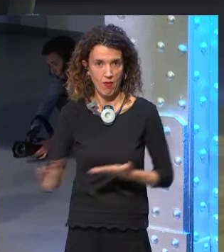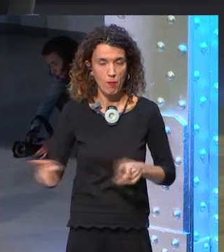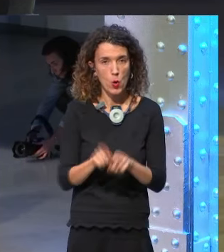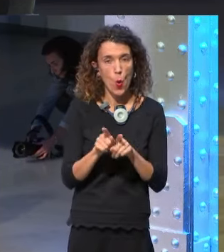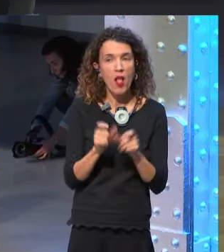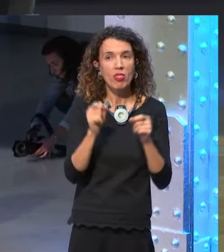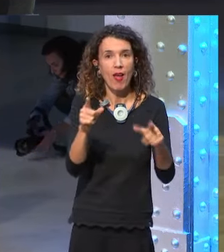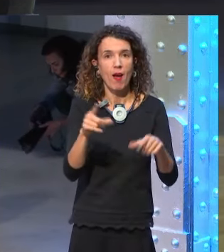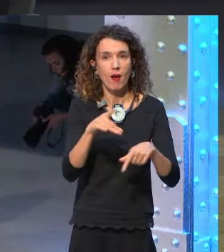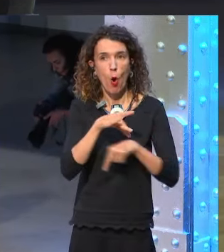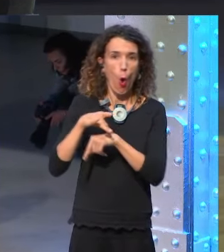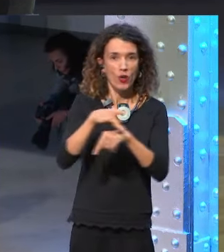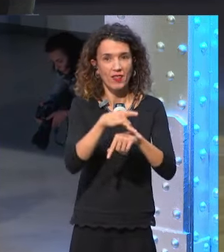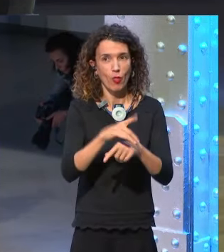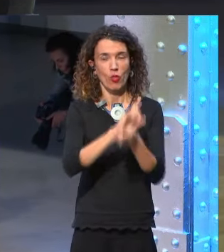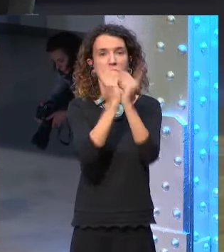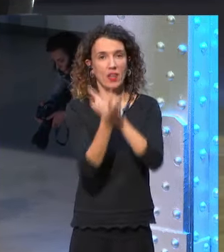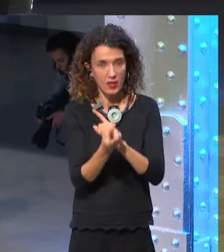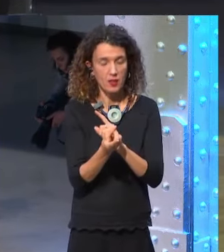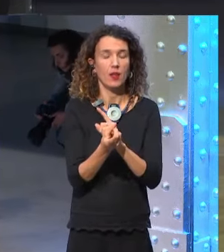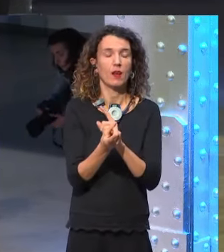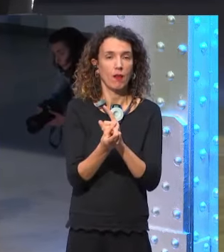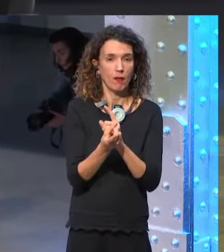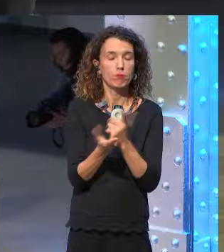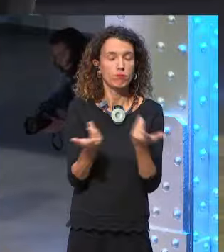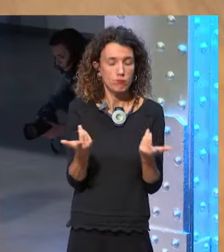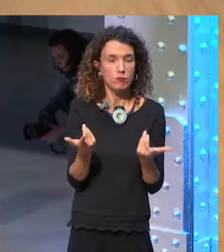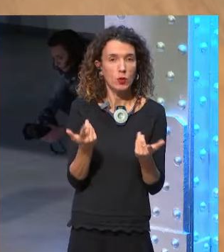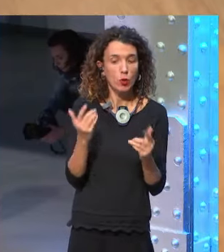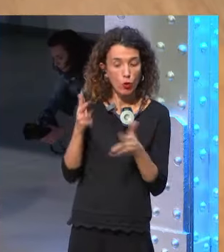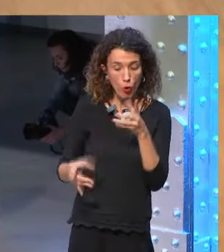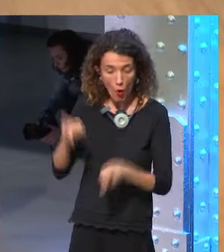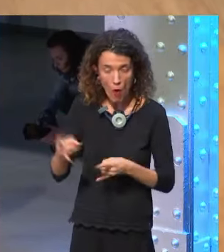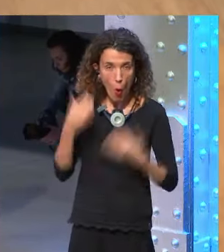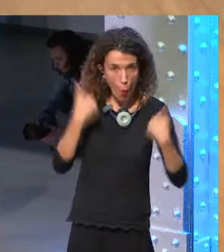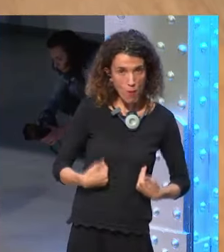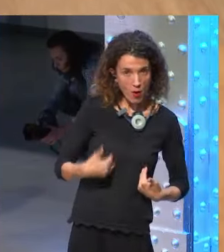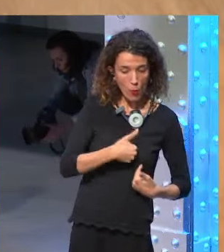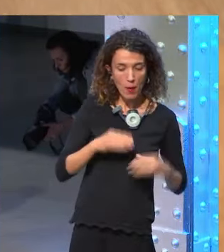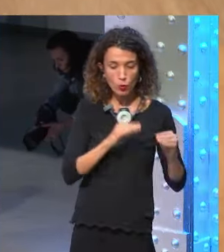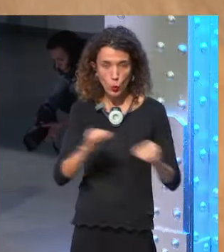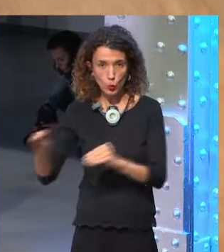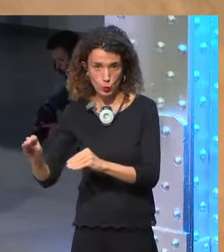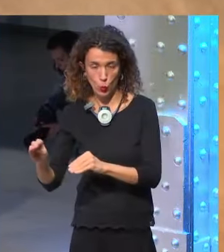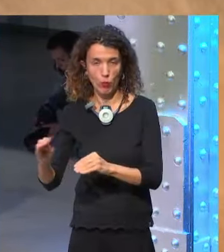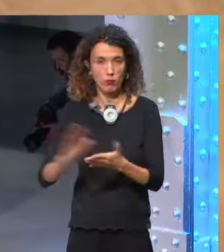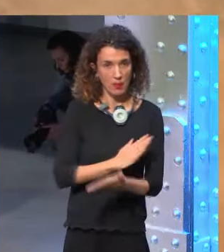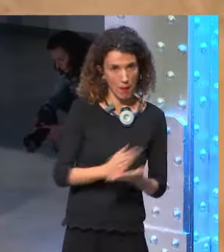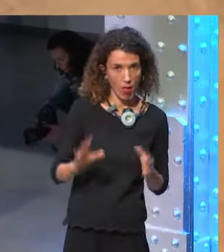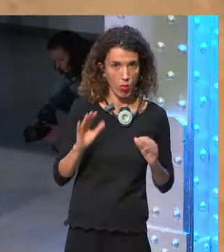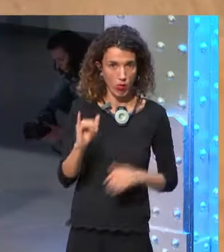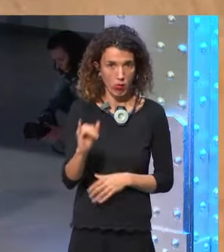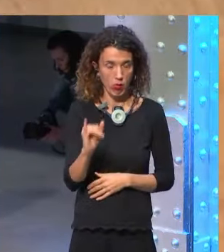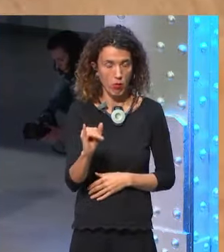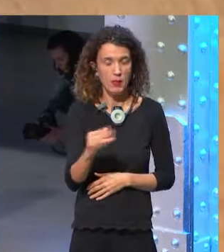what the robots can't do, etc. Now, what I'm really interested in is, I believe, a real